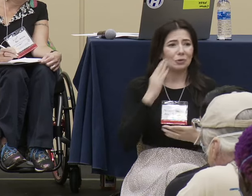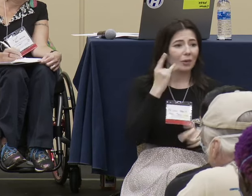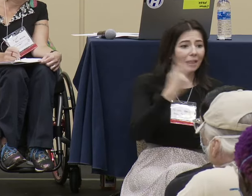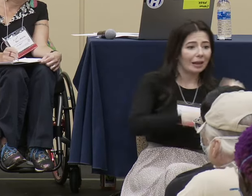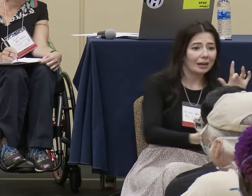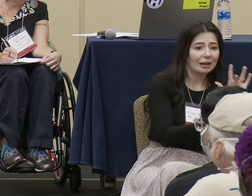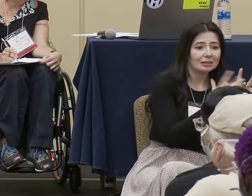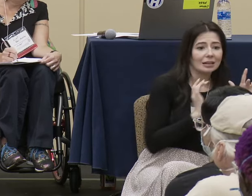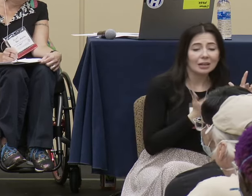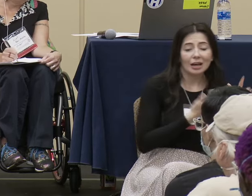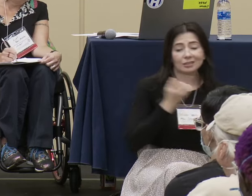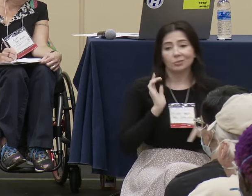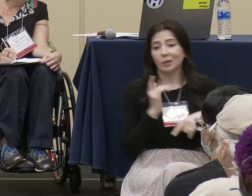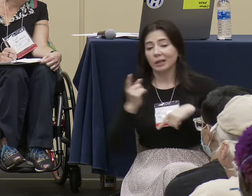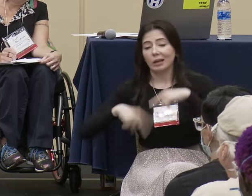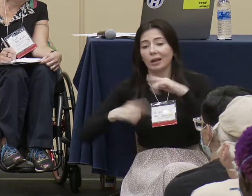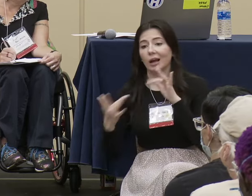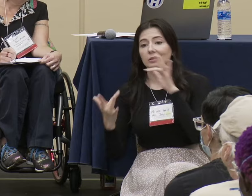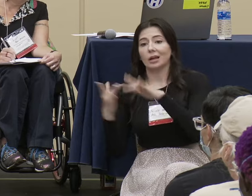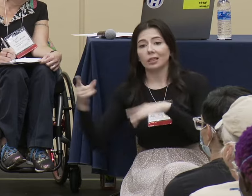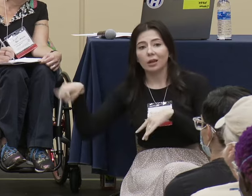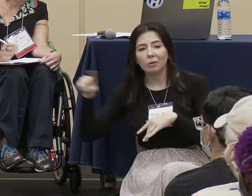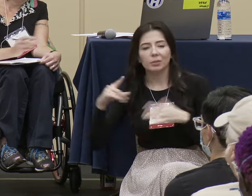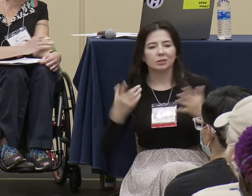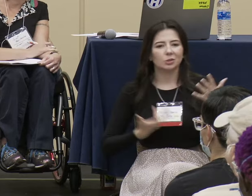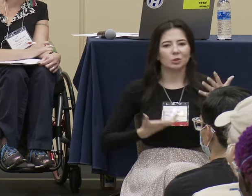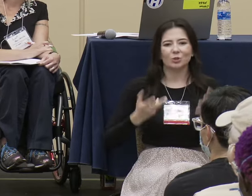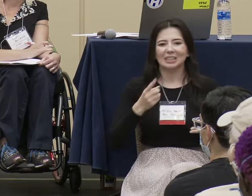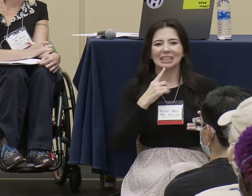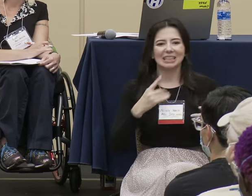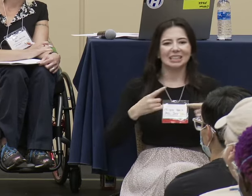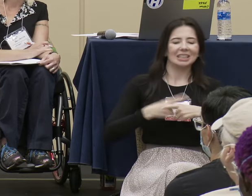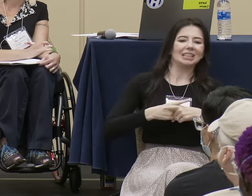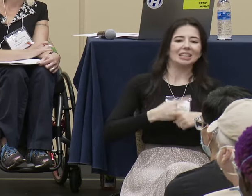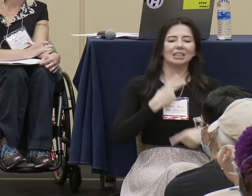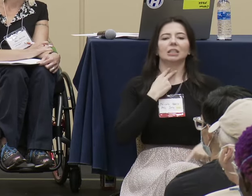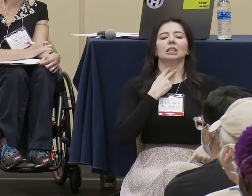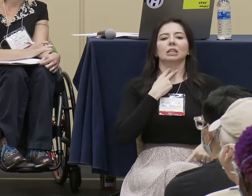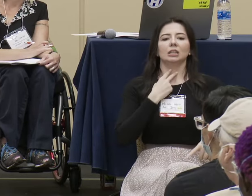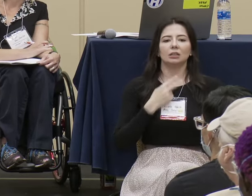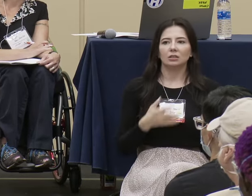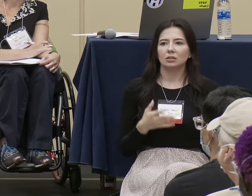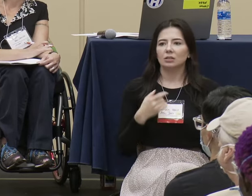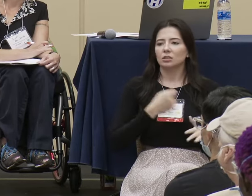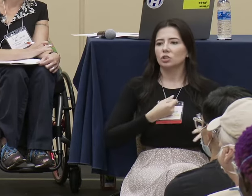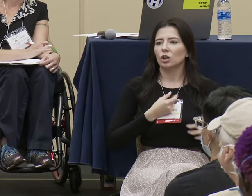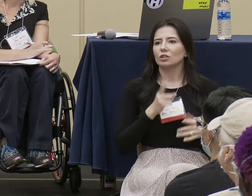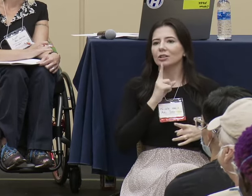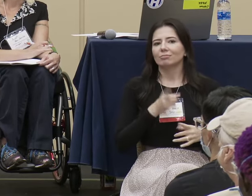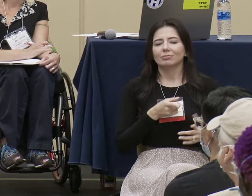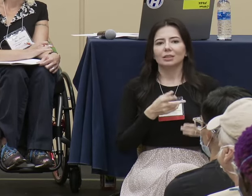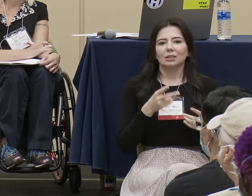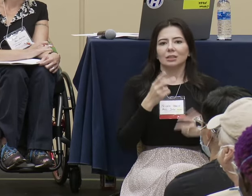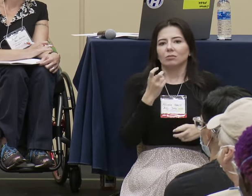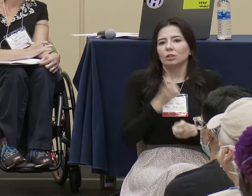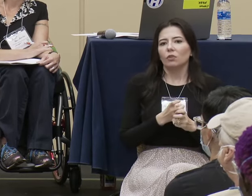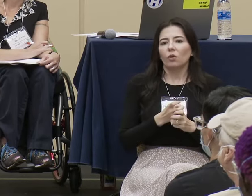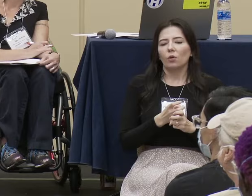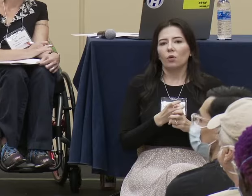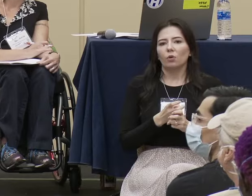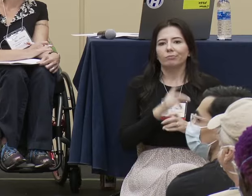us, and we also don't know a way out of that. So sorry, some difficult practical questions. Thank you.